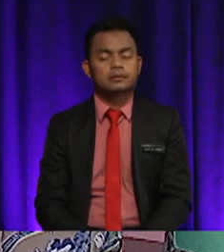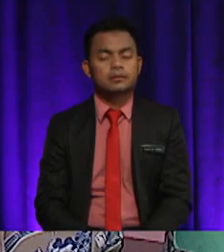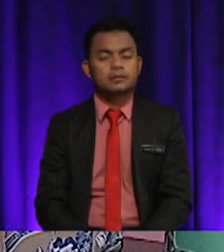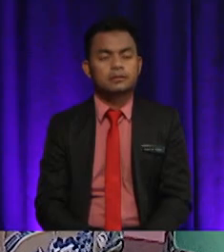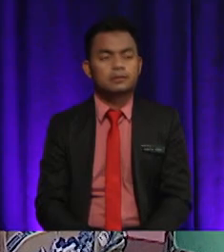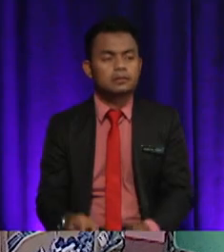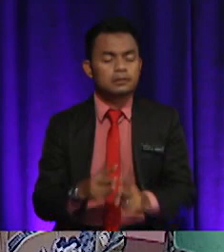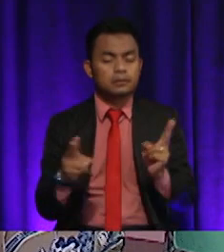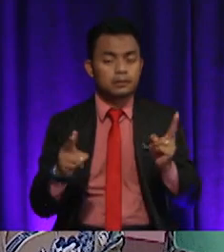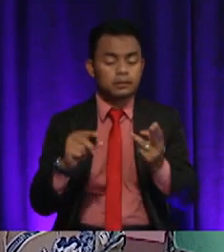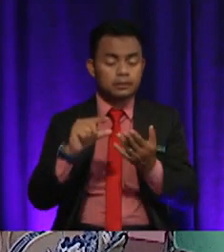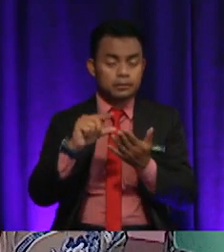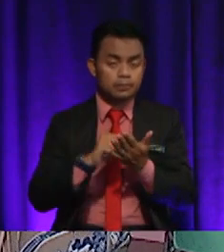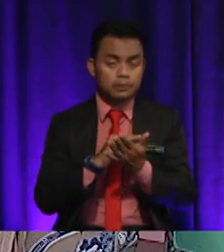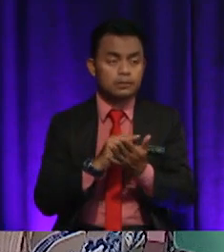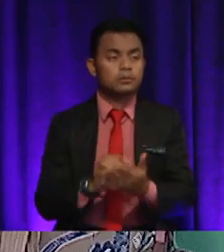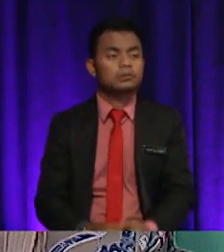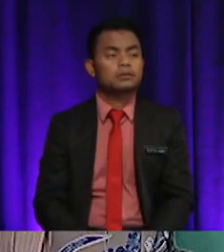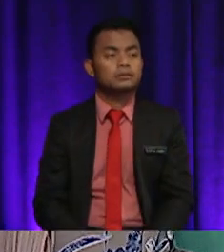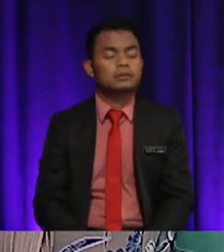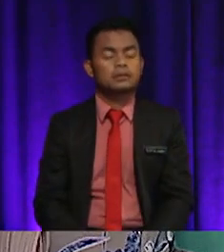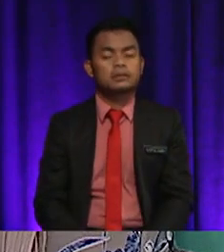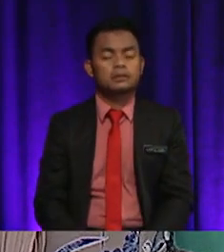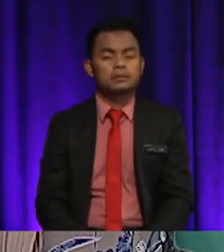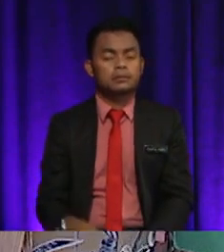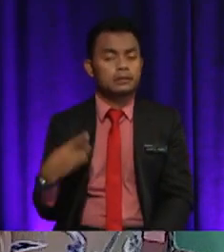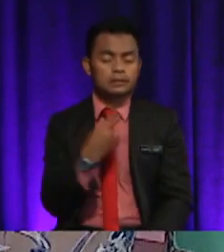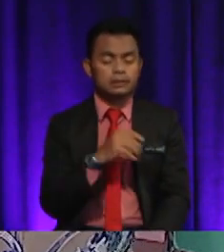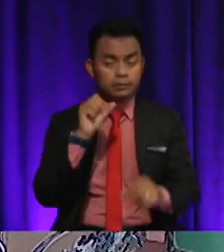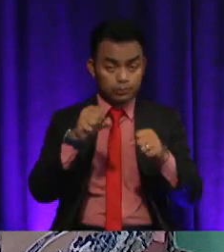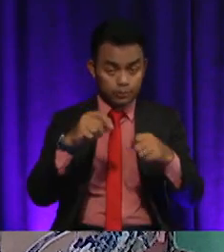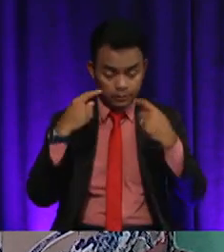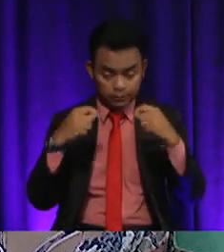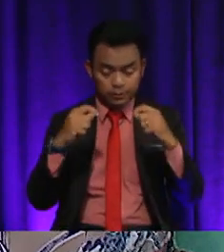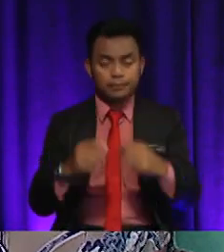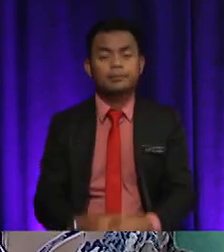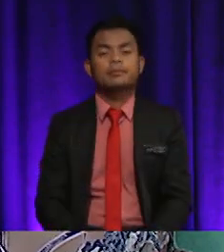it's a step-by-step guide. So everybody, we can try this. Okay? All right.